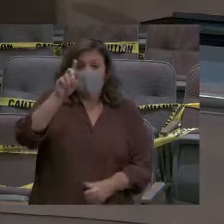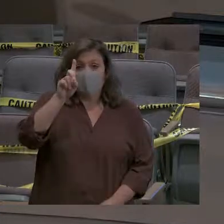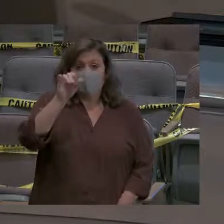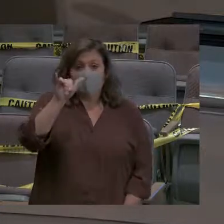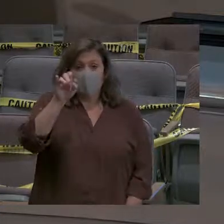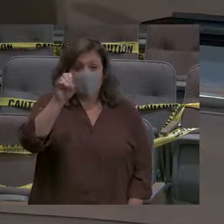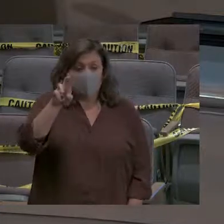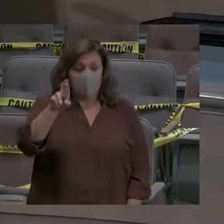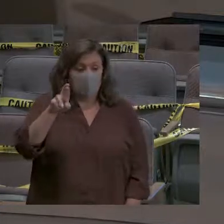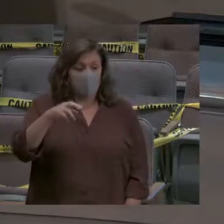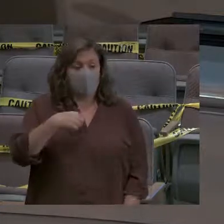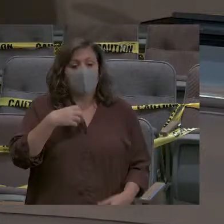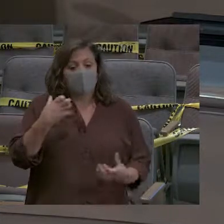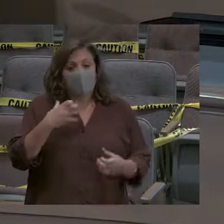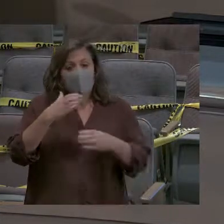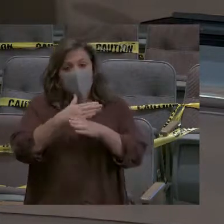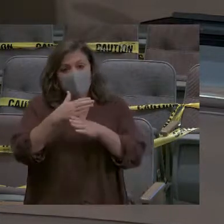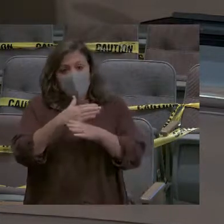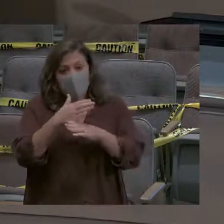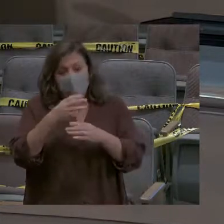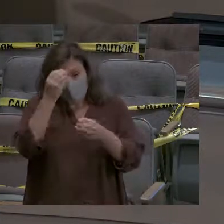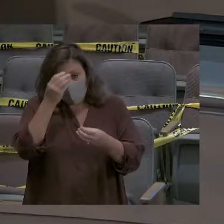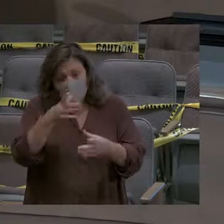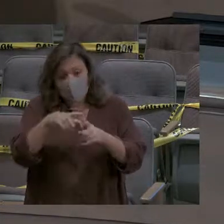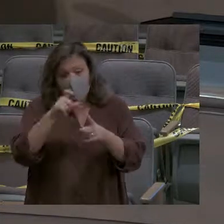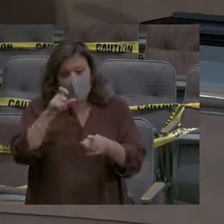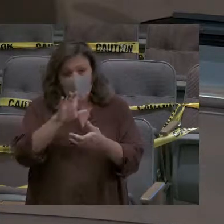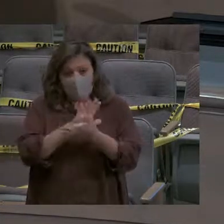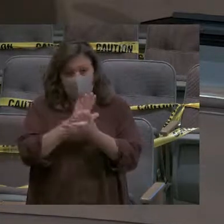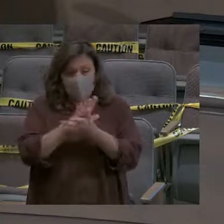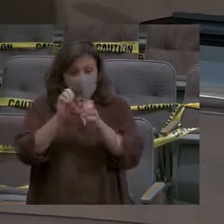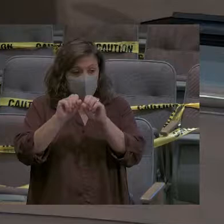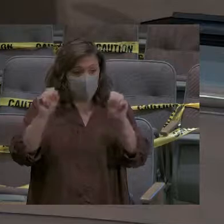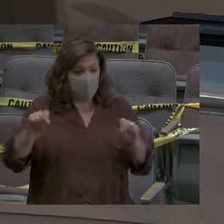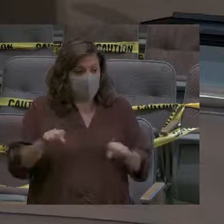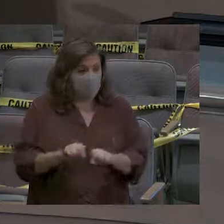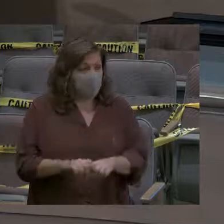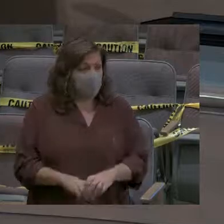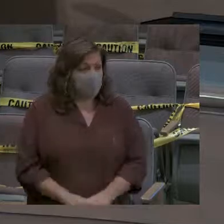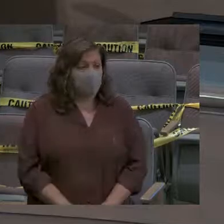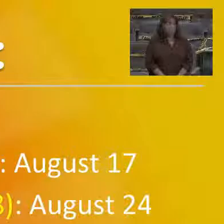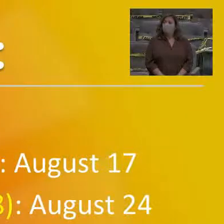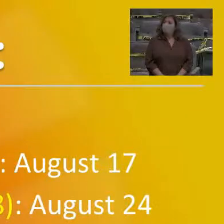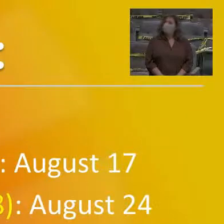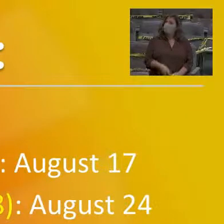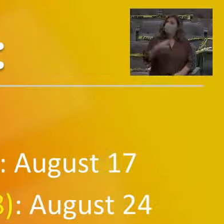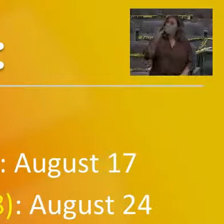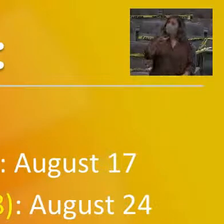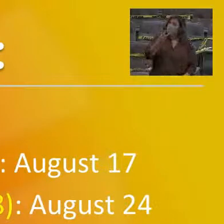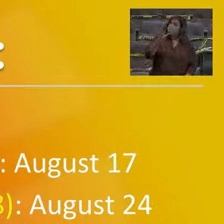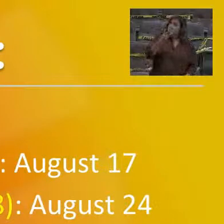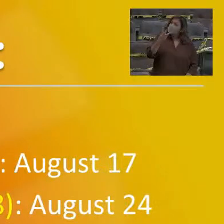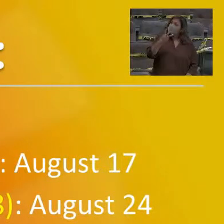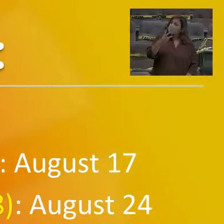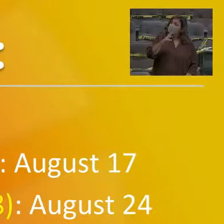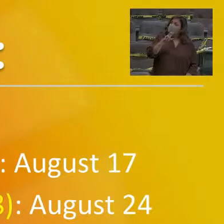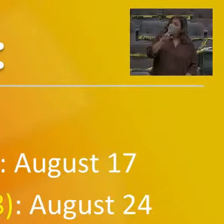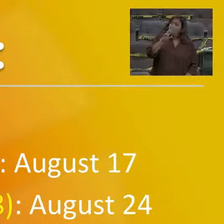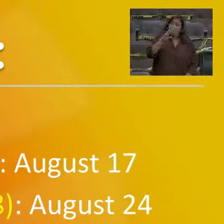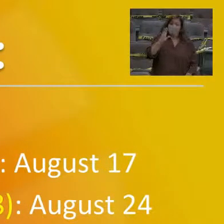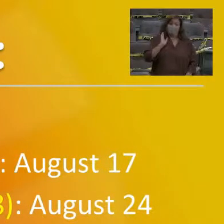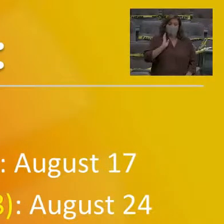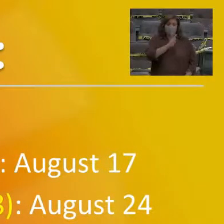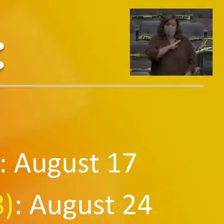time to share another update from the Dougherty County School System. On Wednesday, the Dougherty County Board of